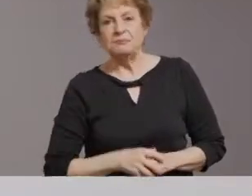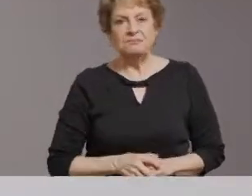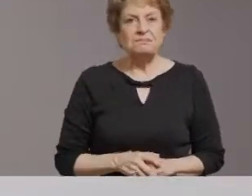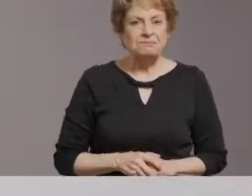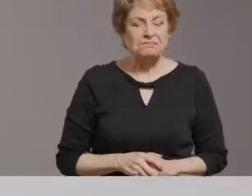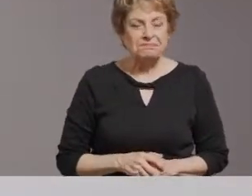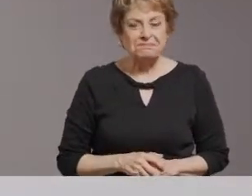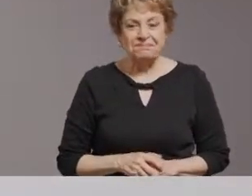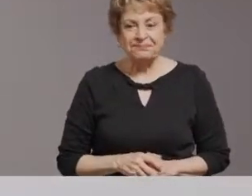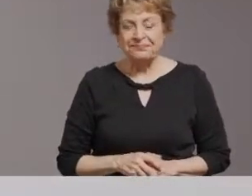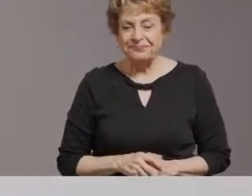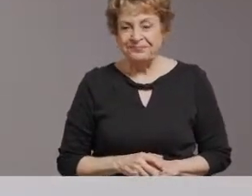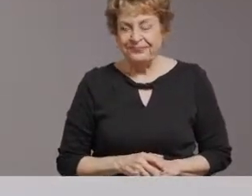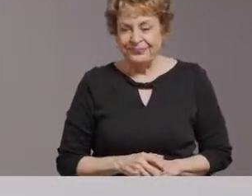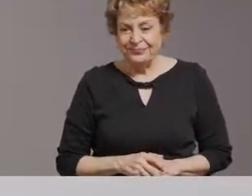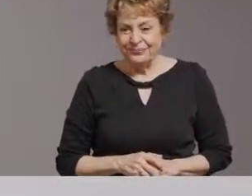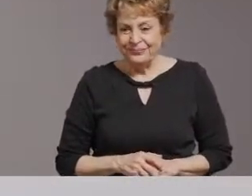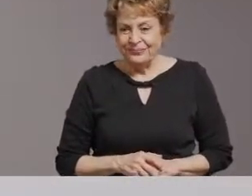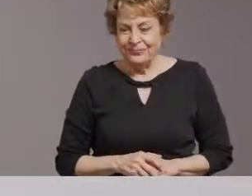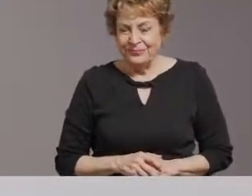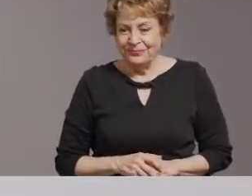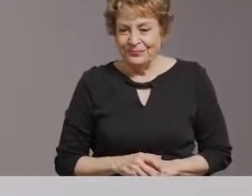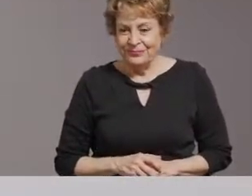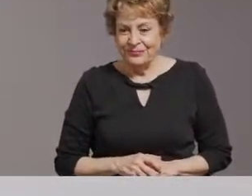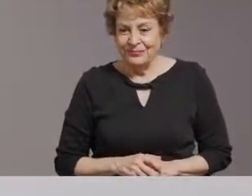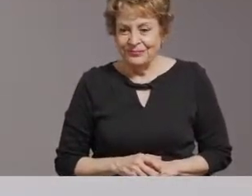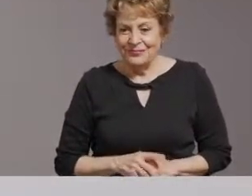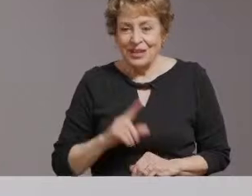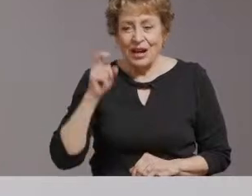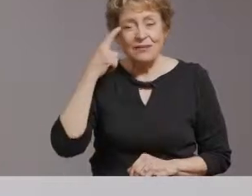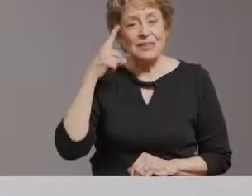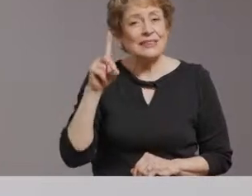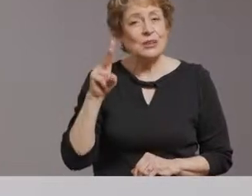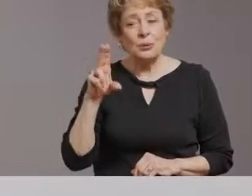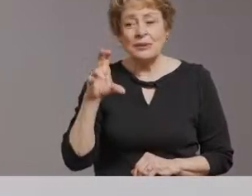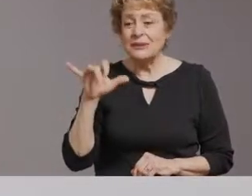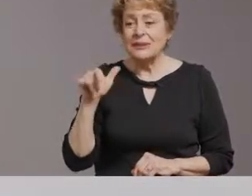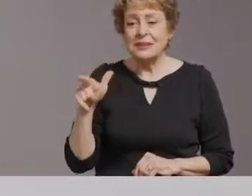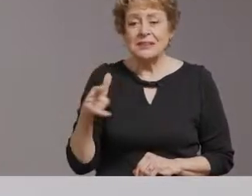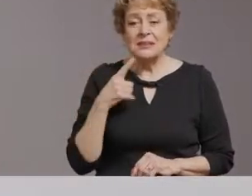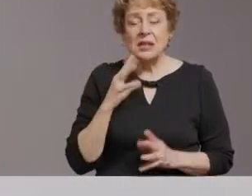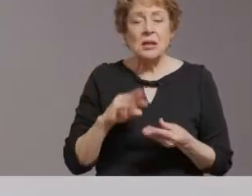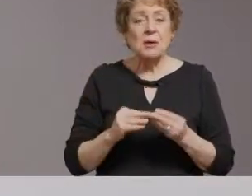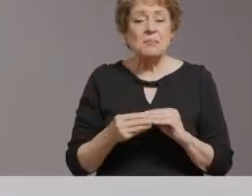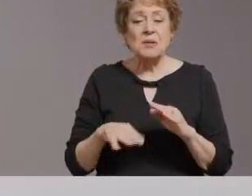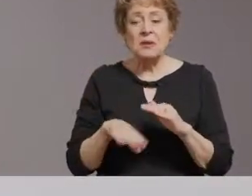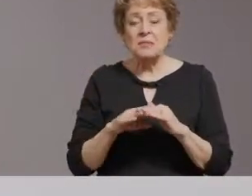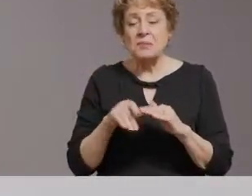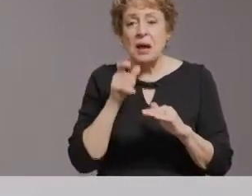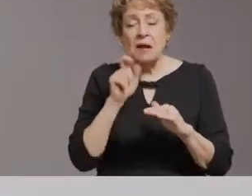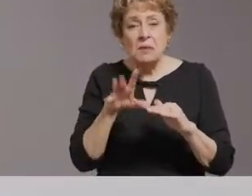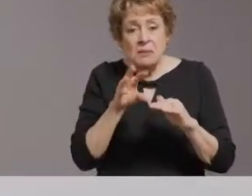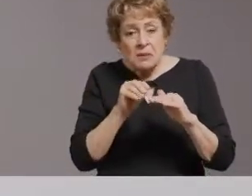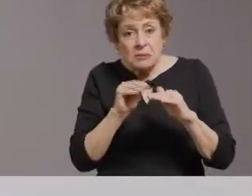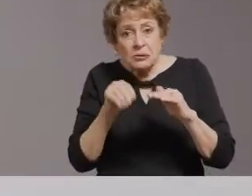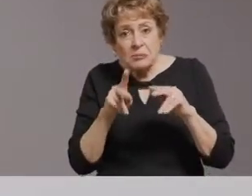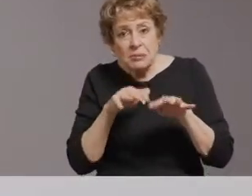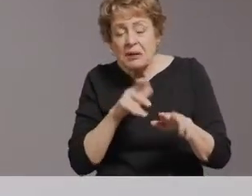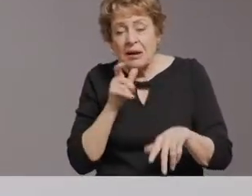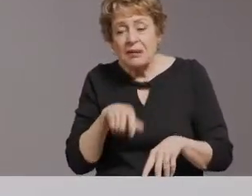the lifting of the occupancy limits as for explaining why they're seeing